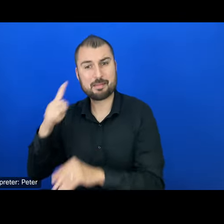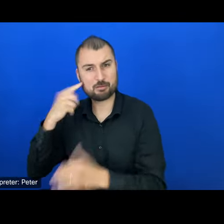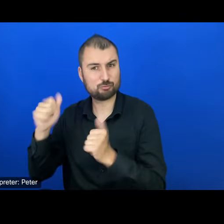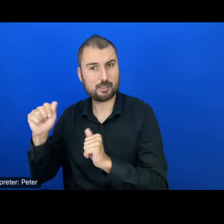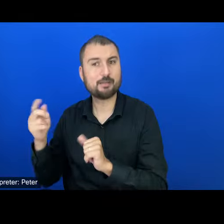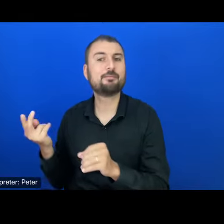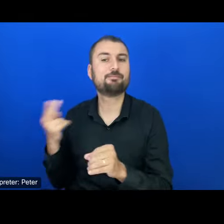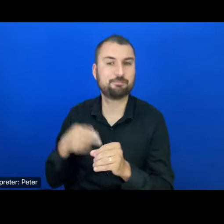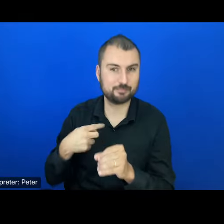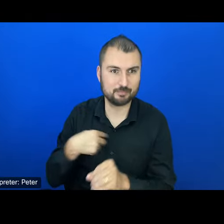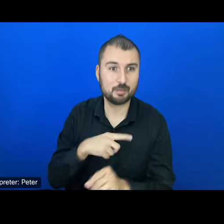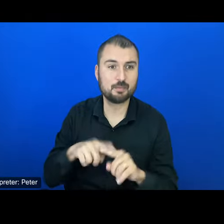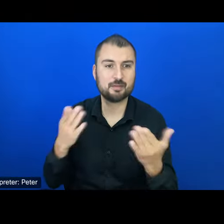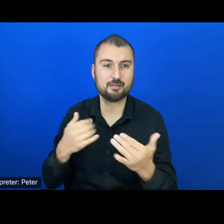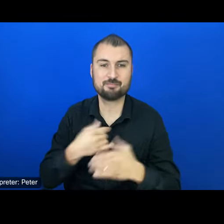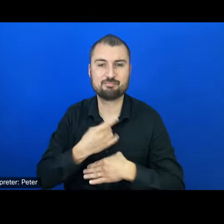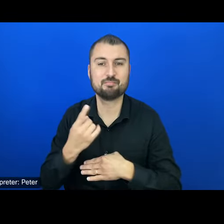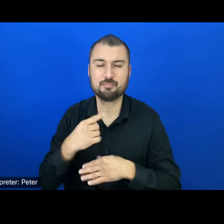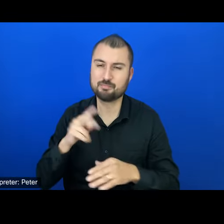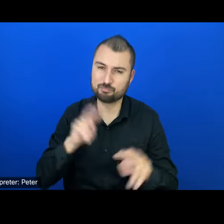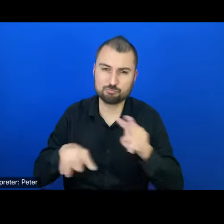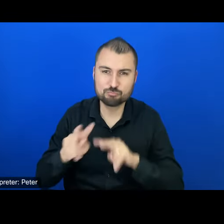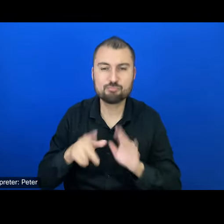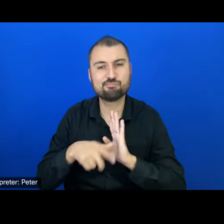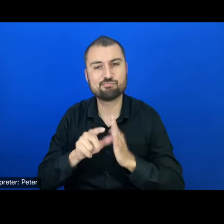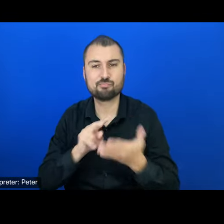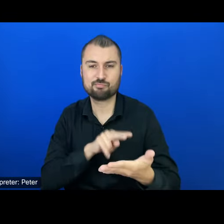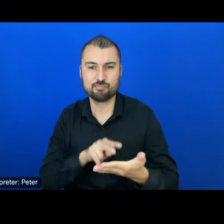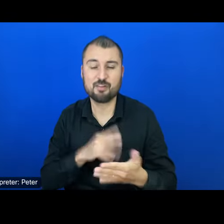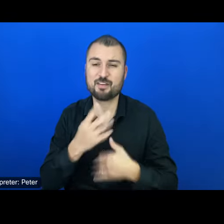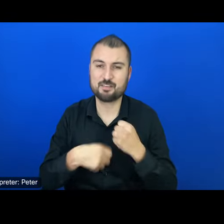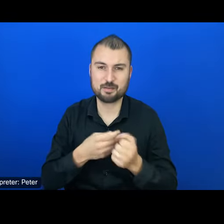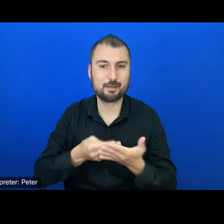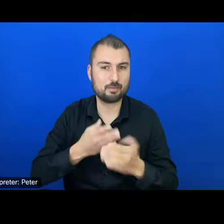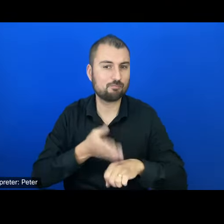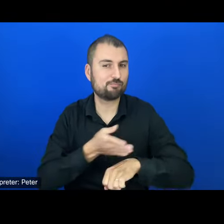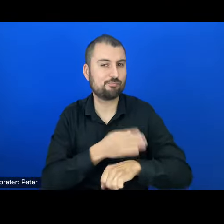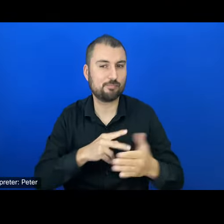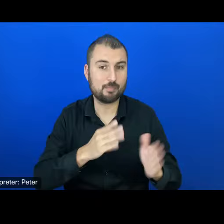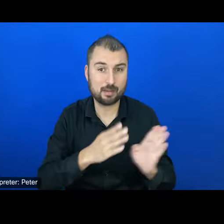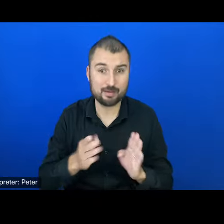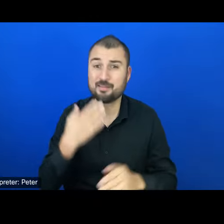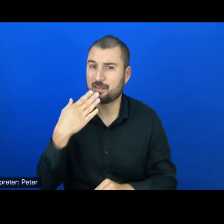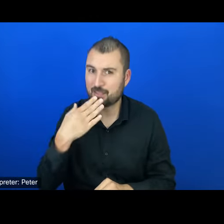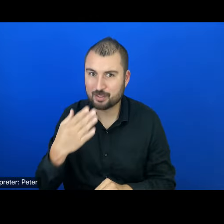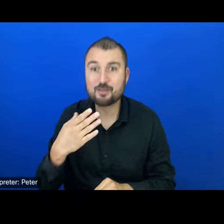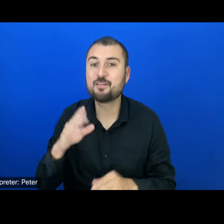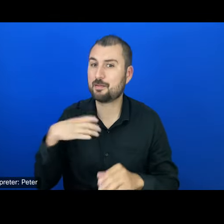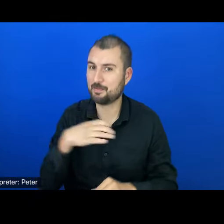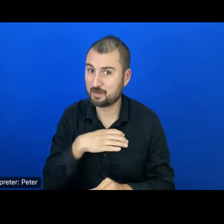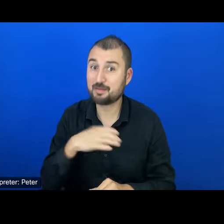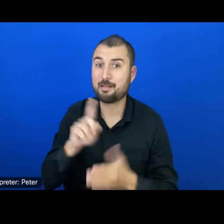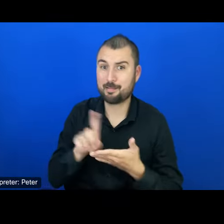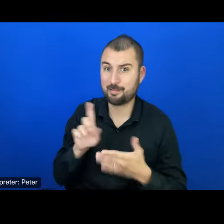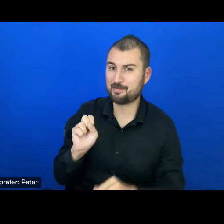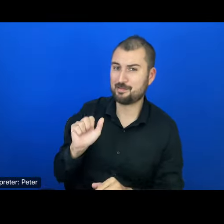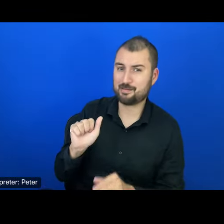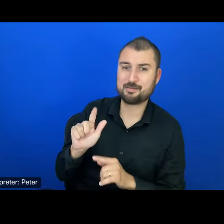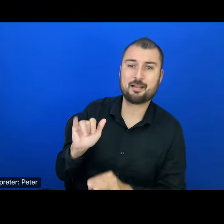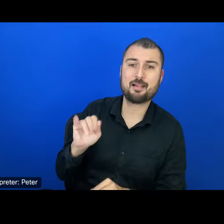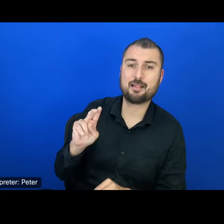We're here today to review our 5-year capital improvement plan. I want to thank the committee for coming to Salina last week to see our